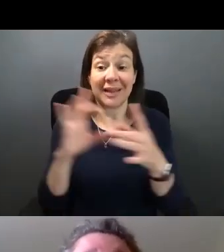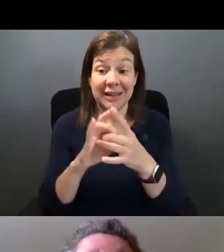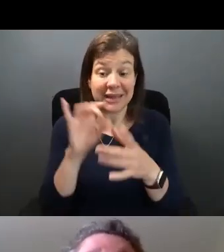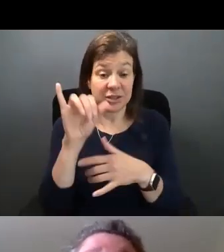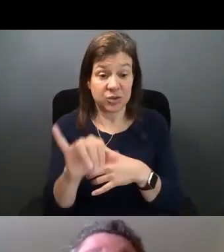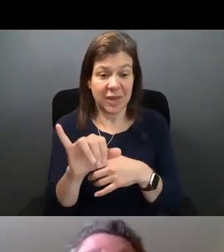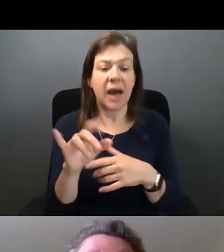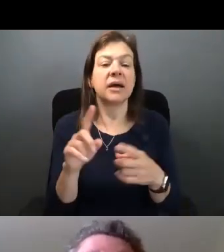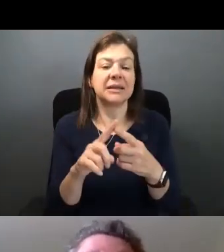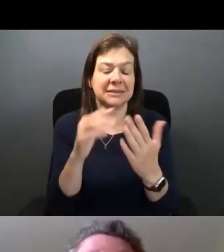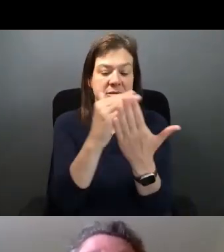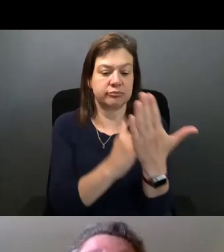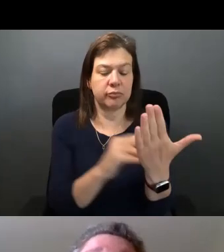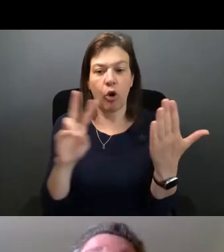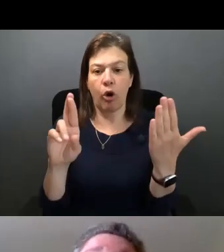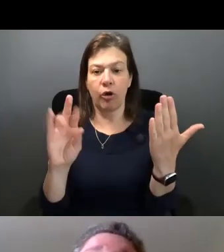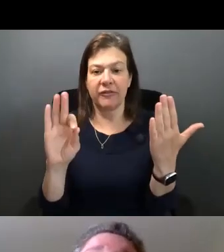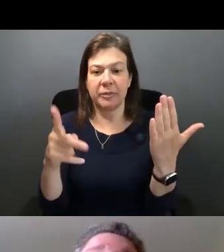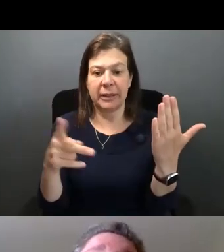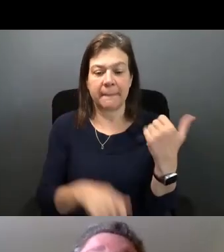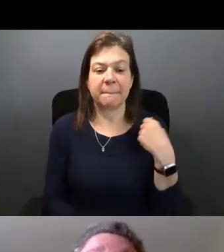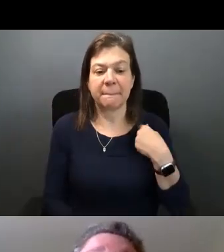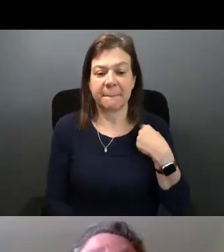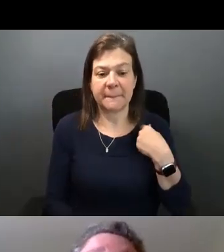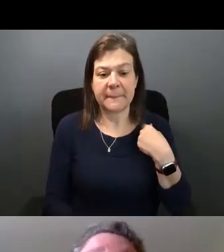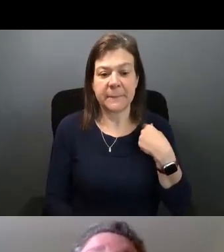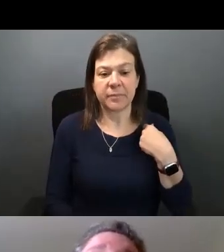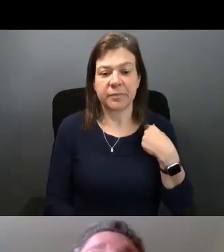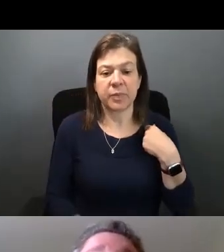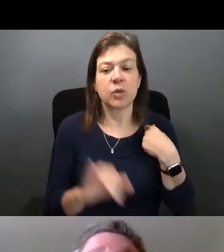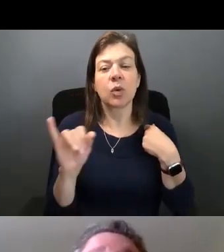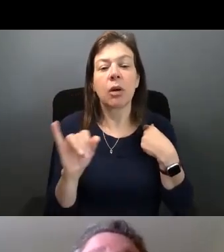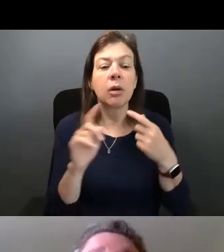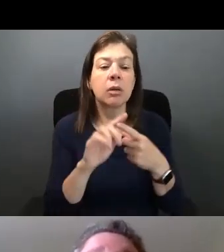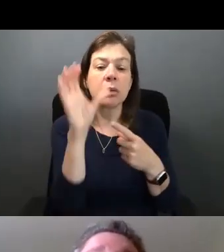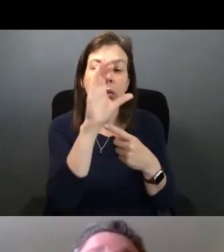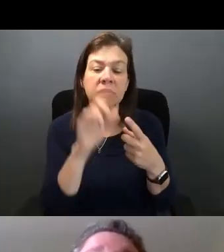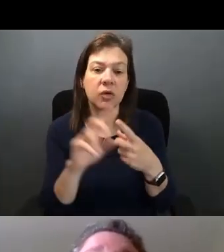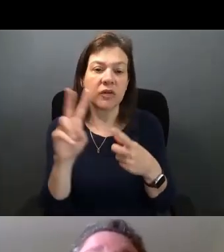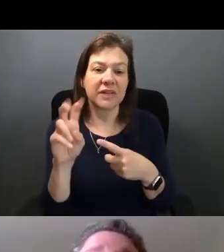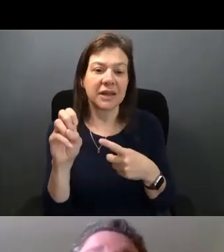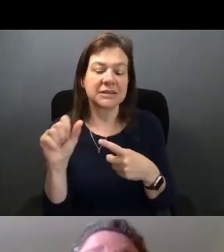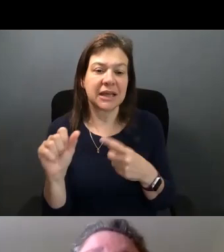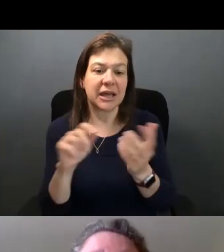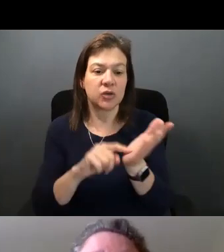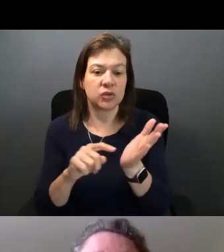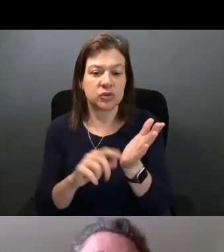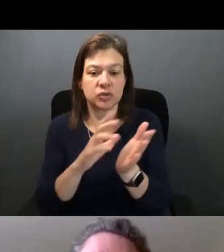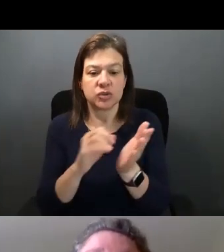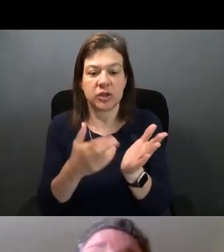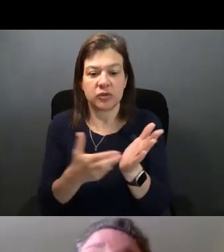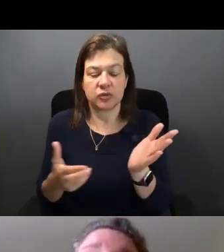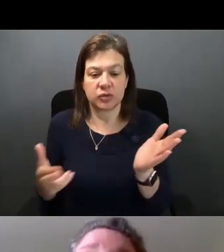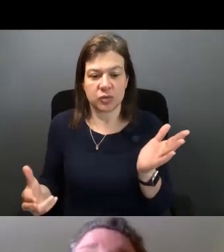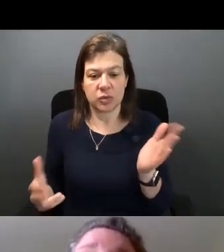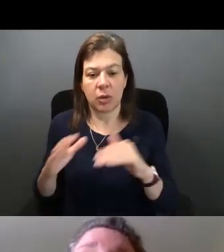is listed in the RFP. You may also search for VSA research and resources